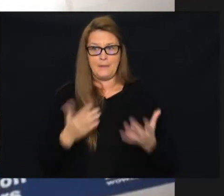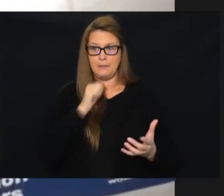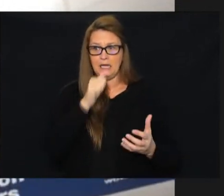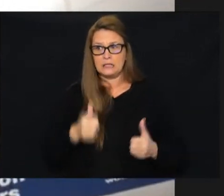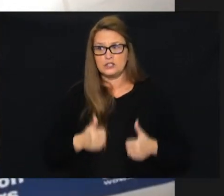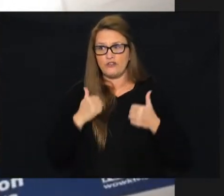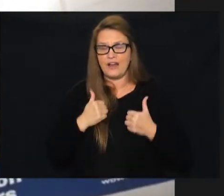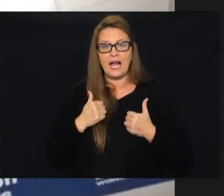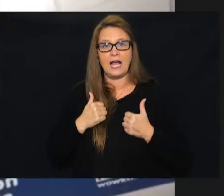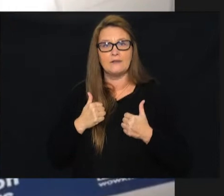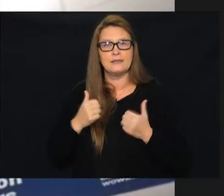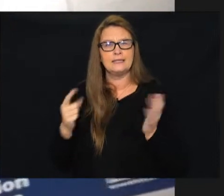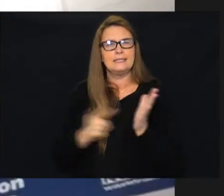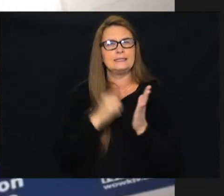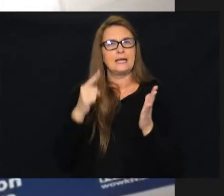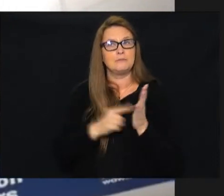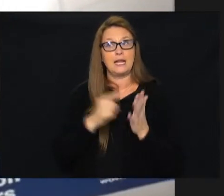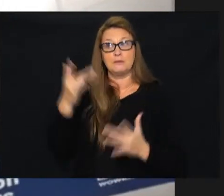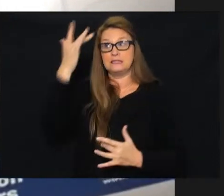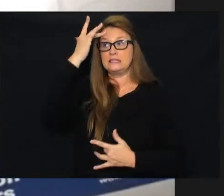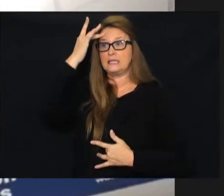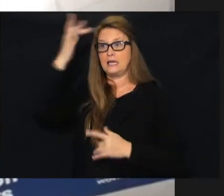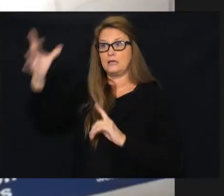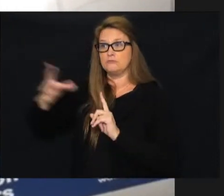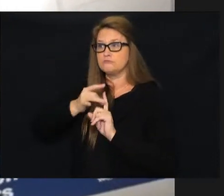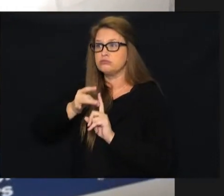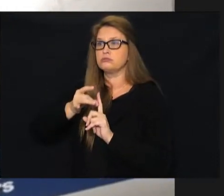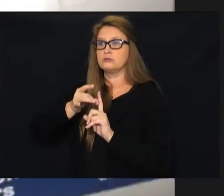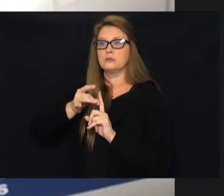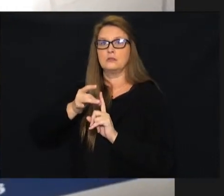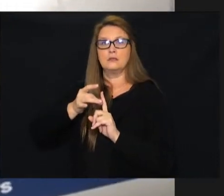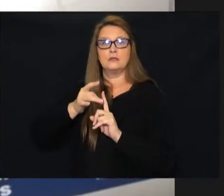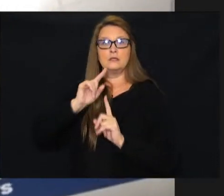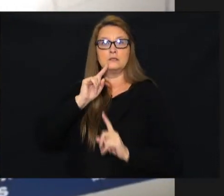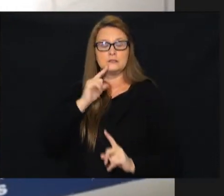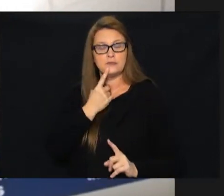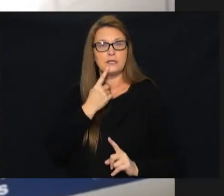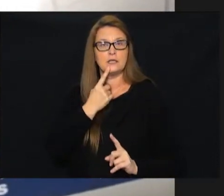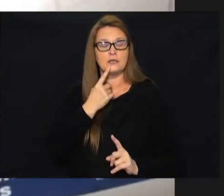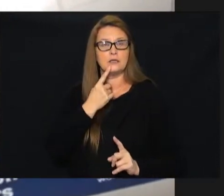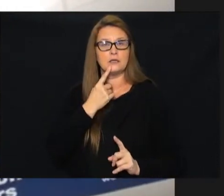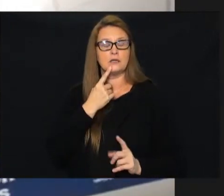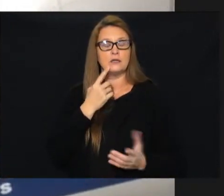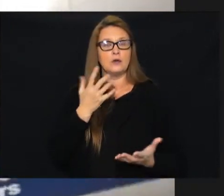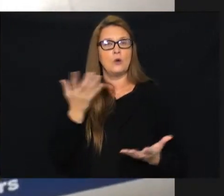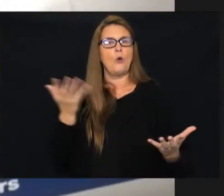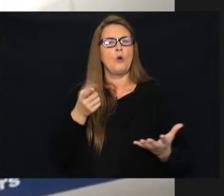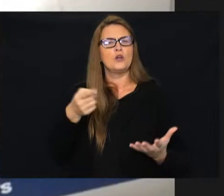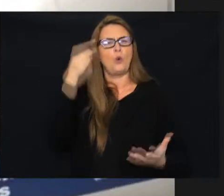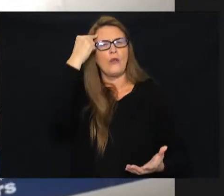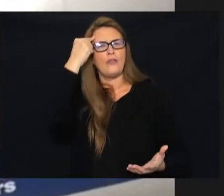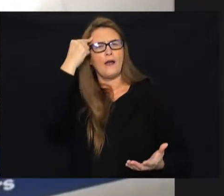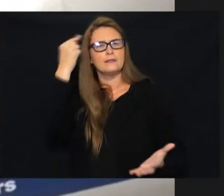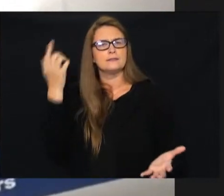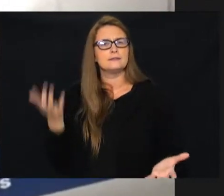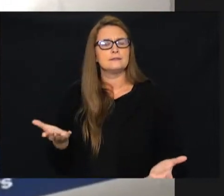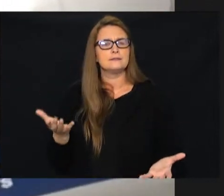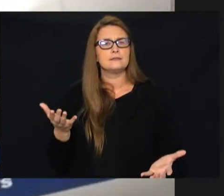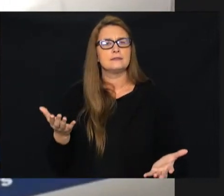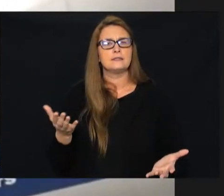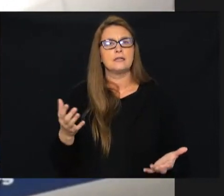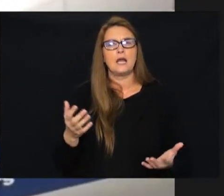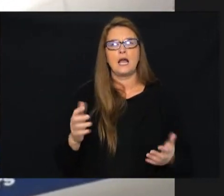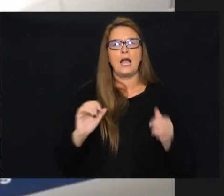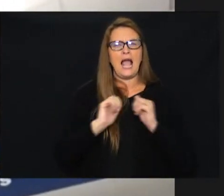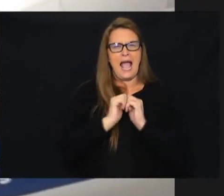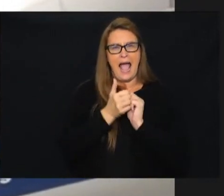mind takes us to dark places when we're faced with serious illness. And the reason I ask that is, how may have this